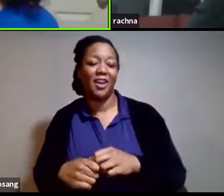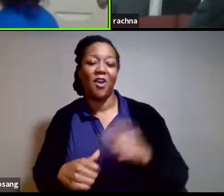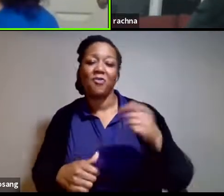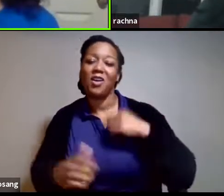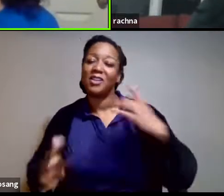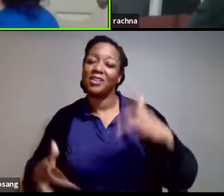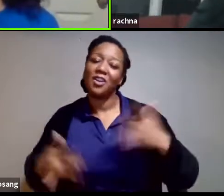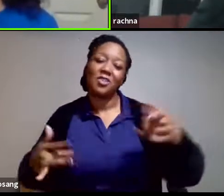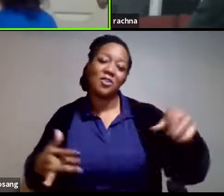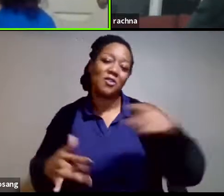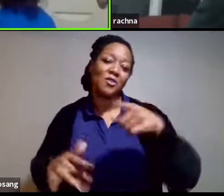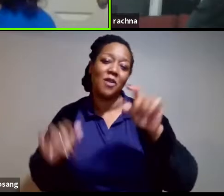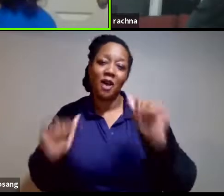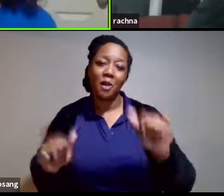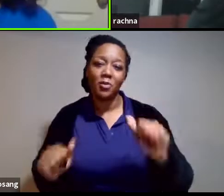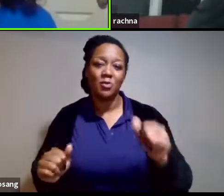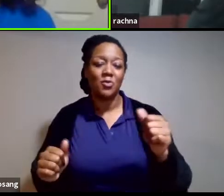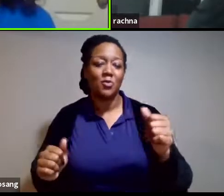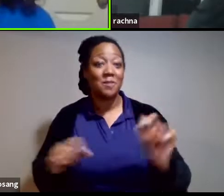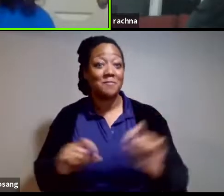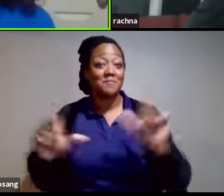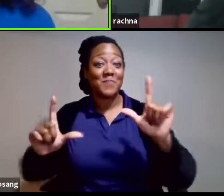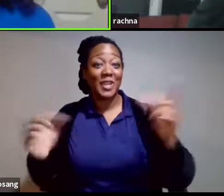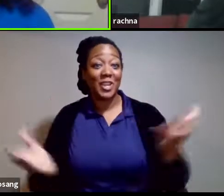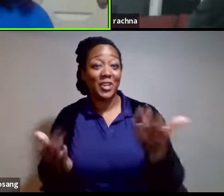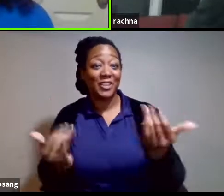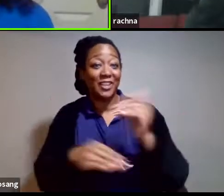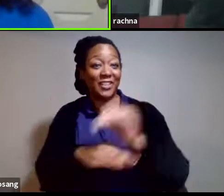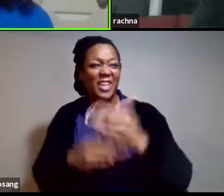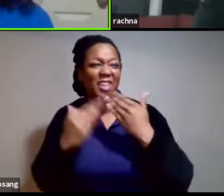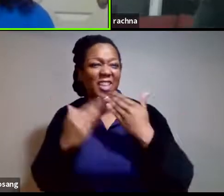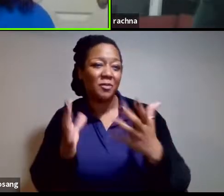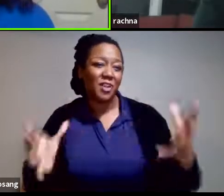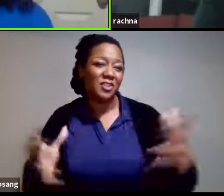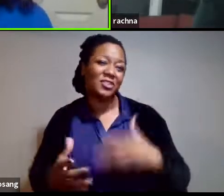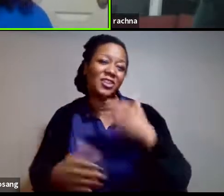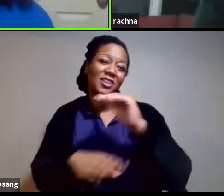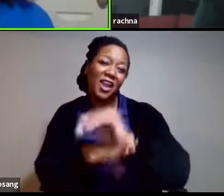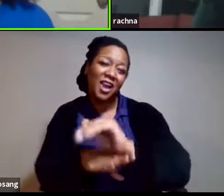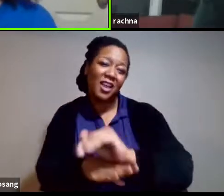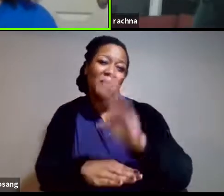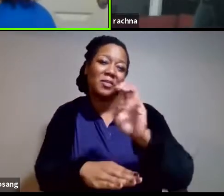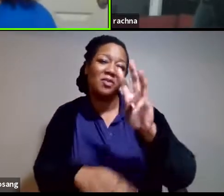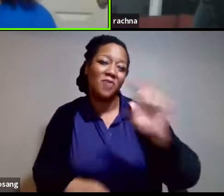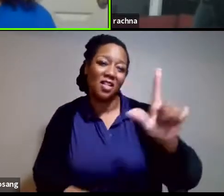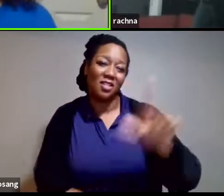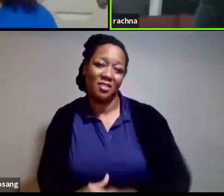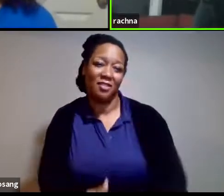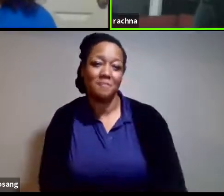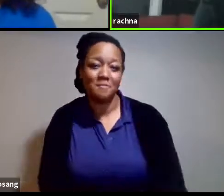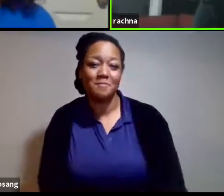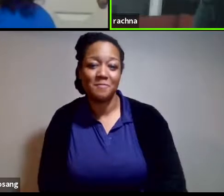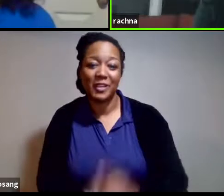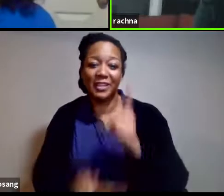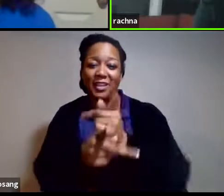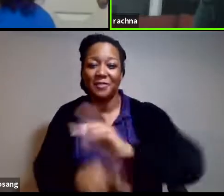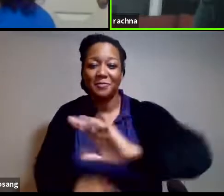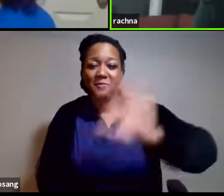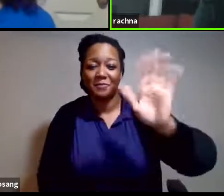delighted that you were able to come in this evening. So thanks very much. Have a good night and be well. Take care.